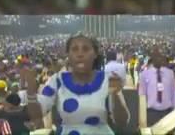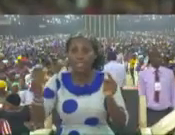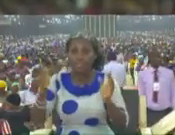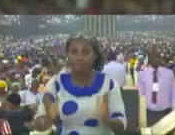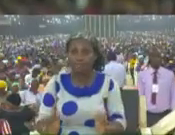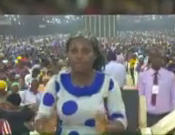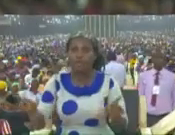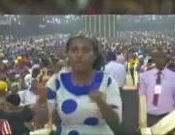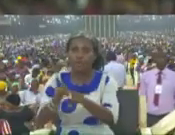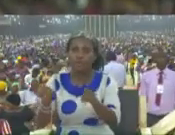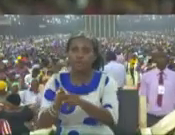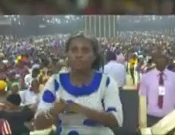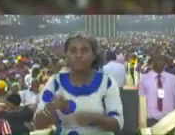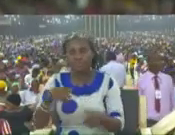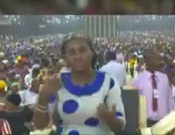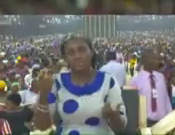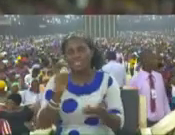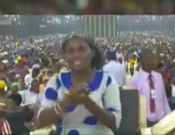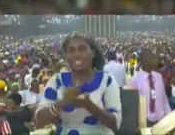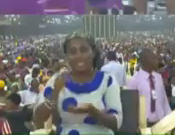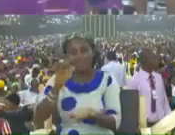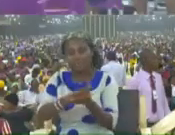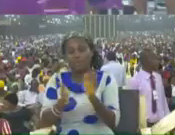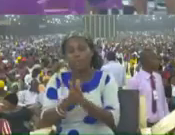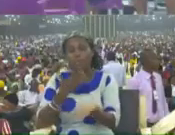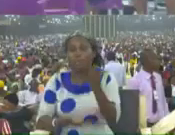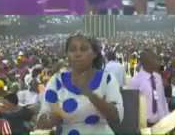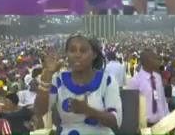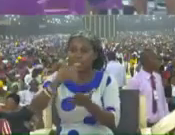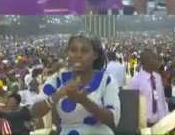get born again and cease to trouble you.